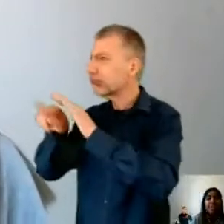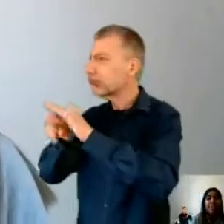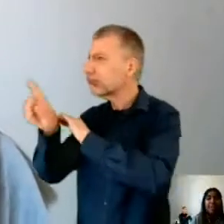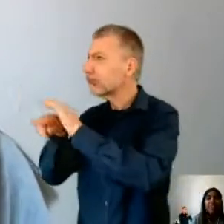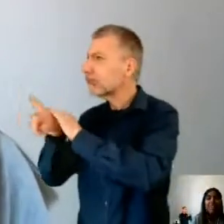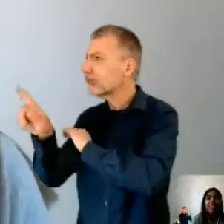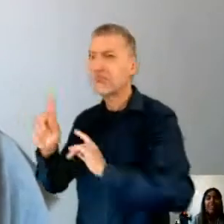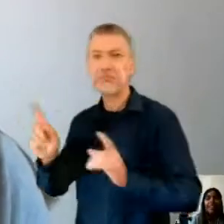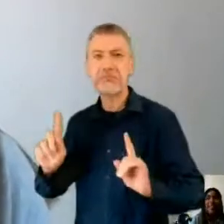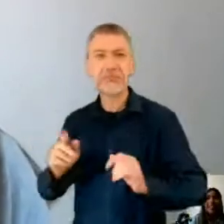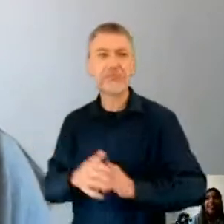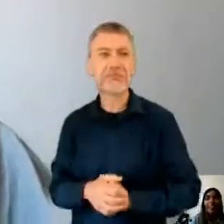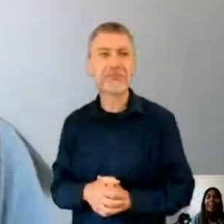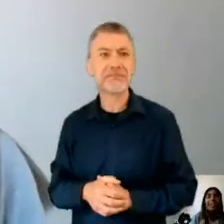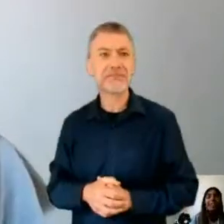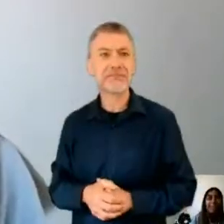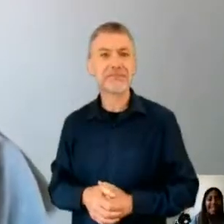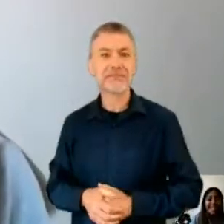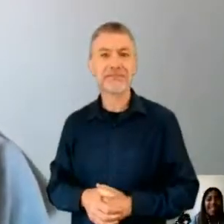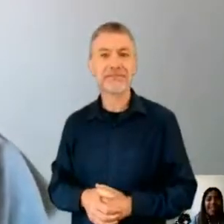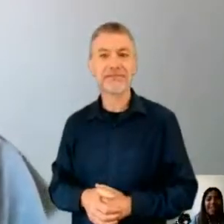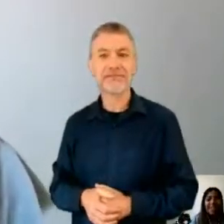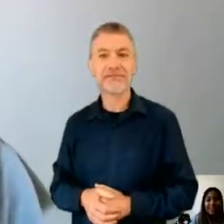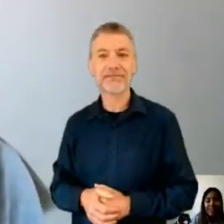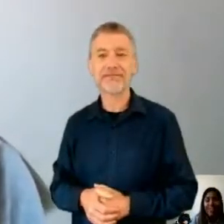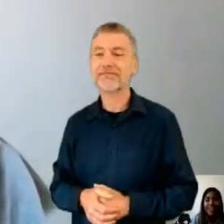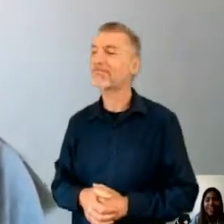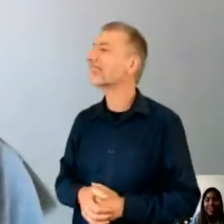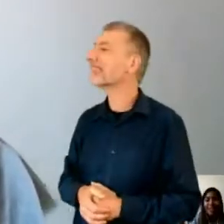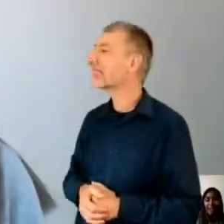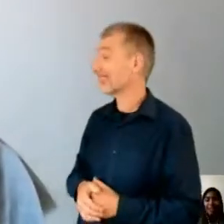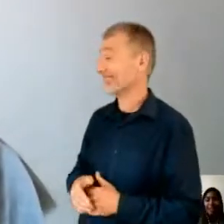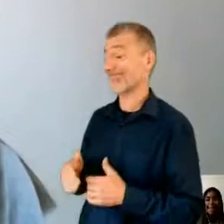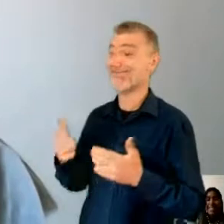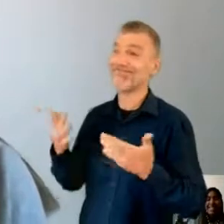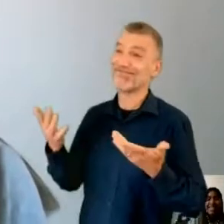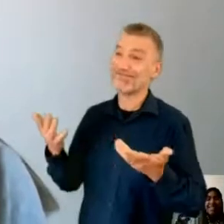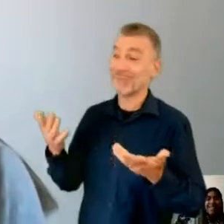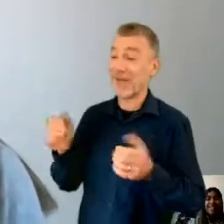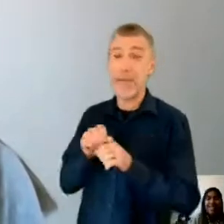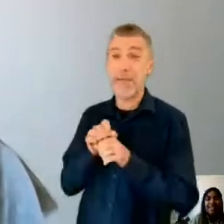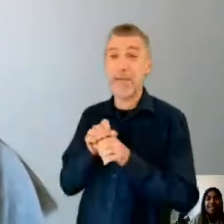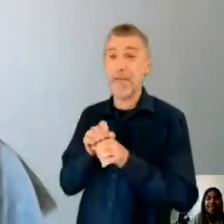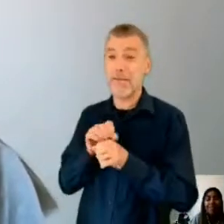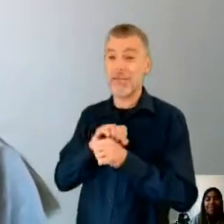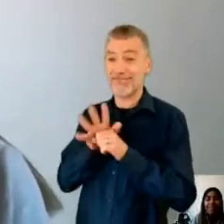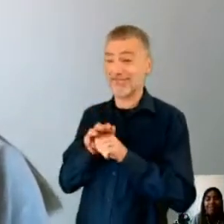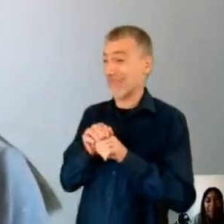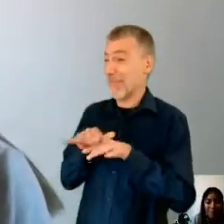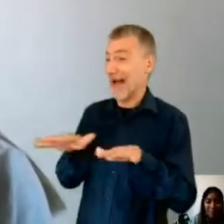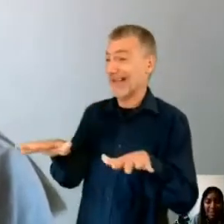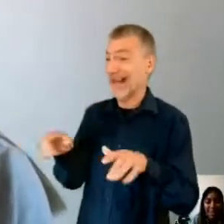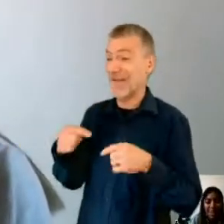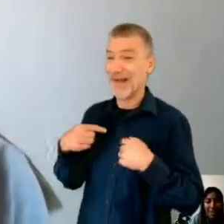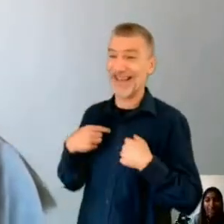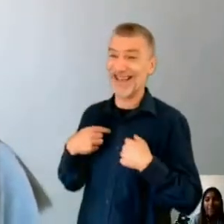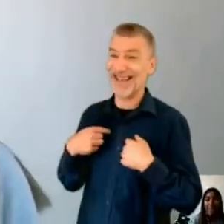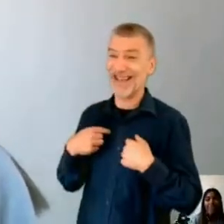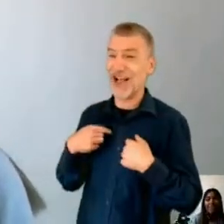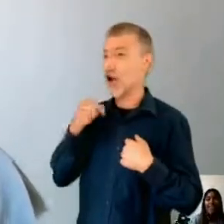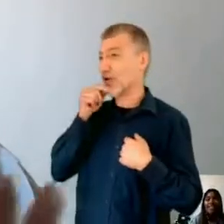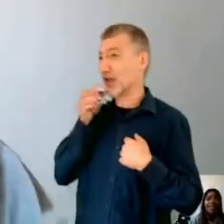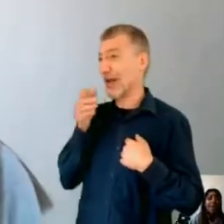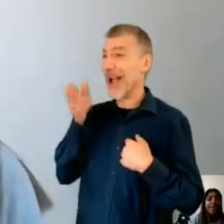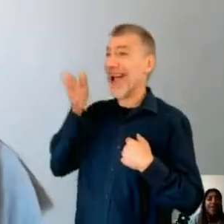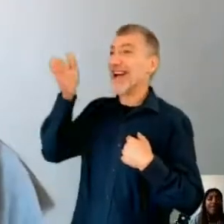question. So because of the pandemic, unfortunately for my year in industry, I've actually been working from home, which